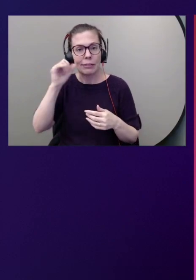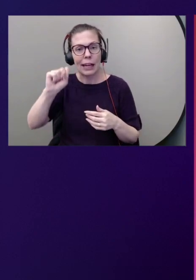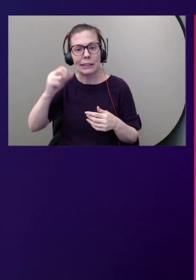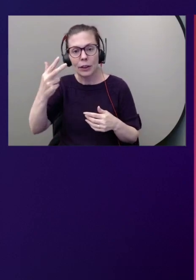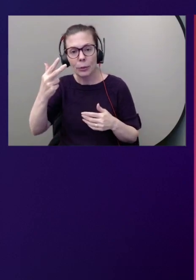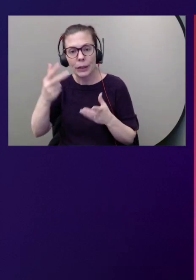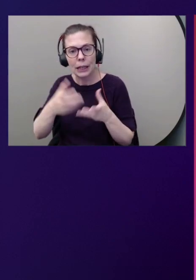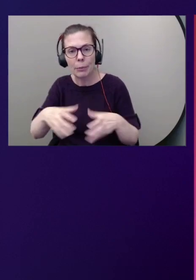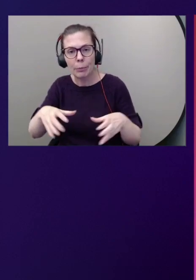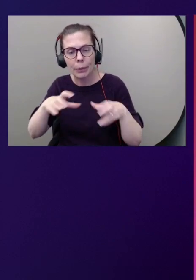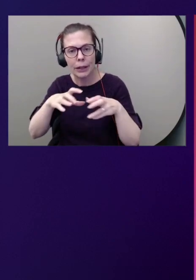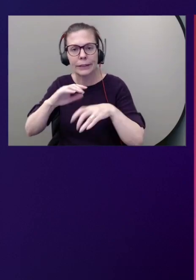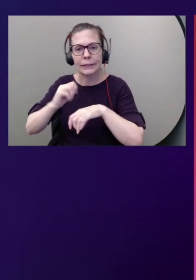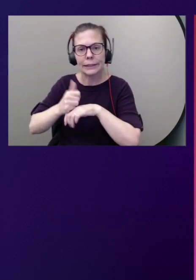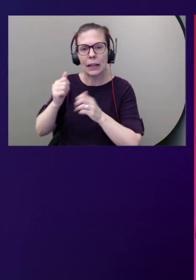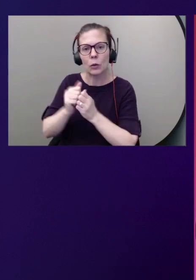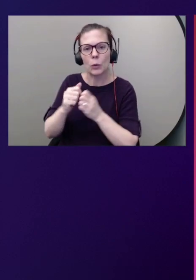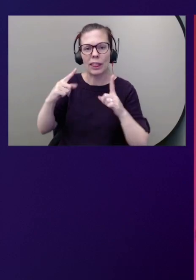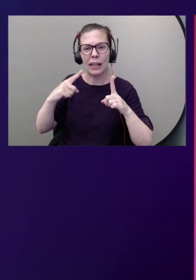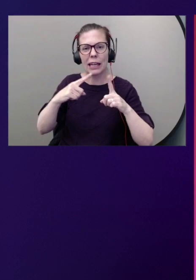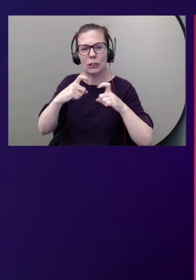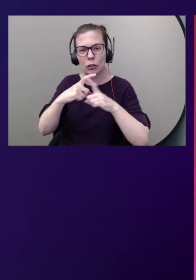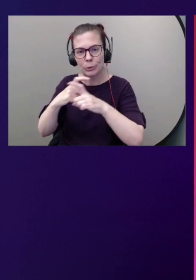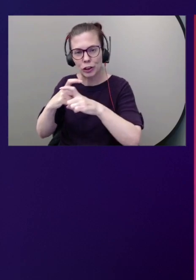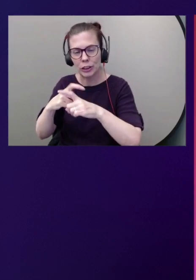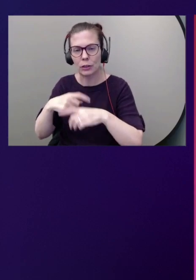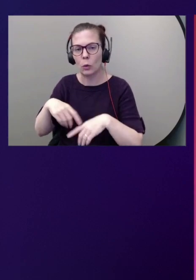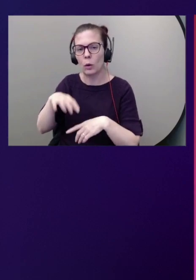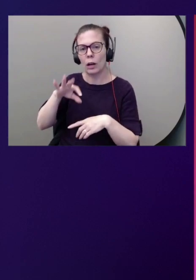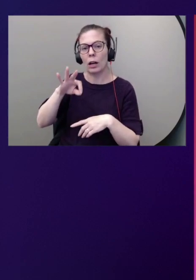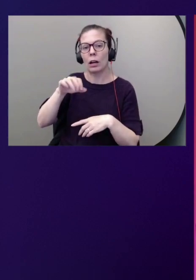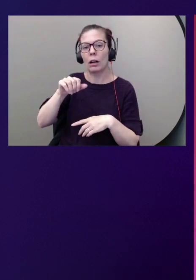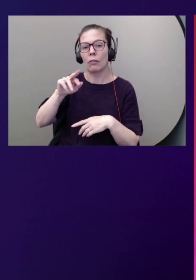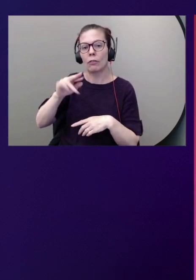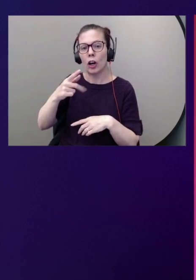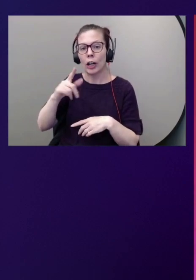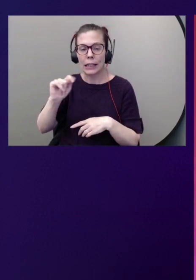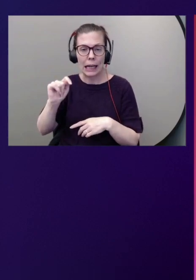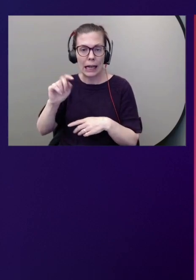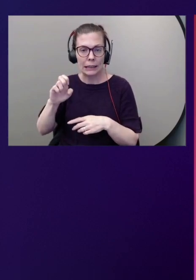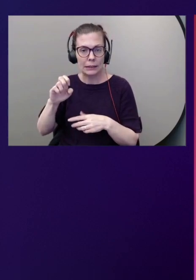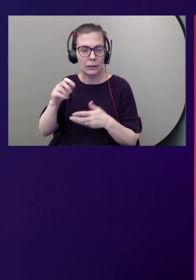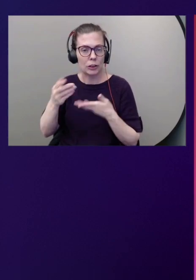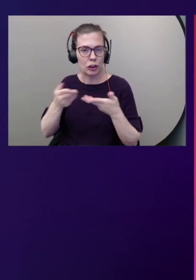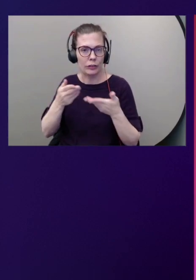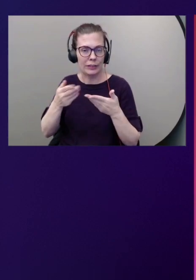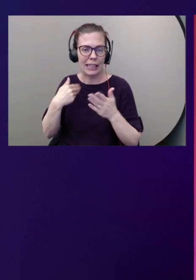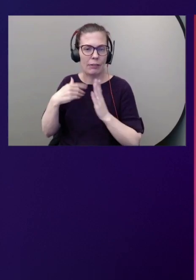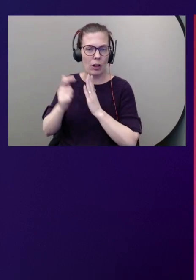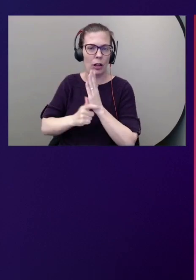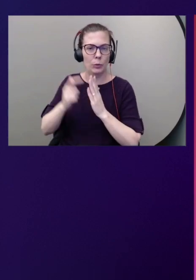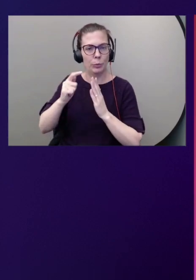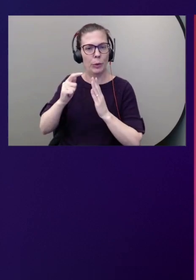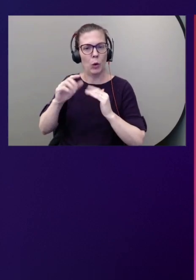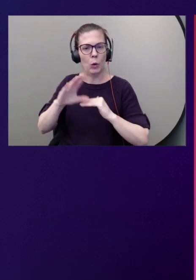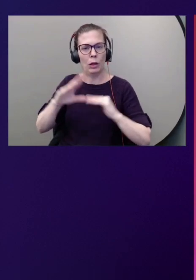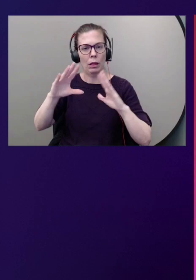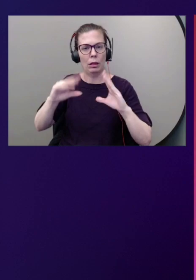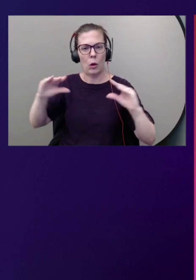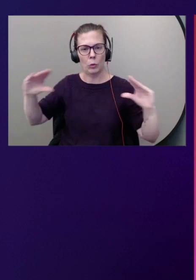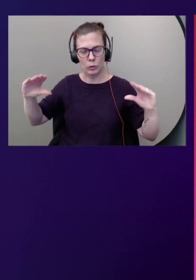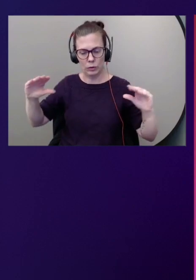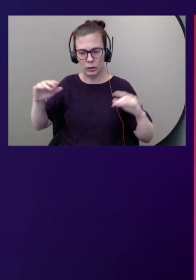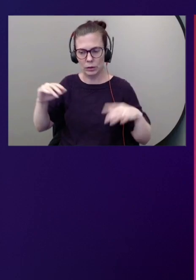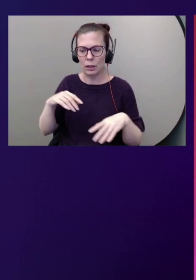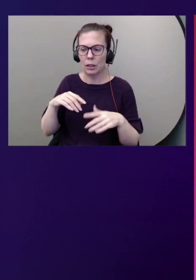with encryption, or a Fargate service that has auto load a load balancer in front of it,